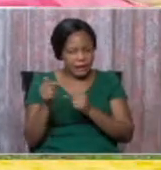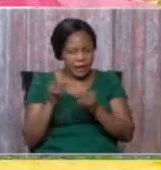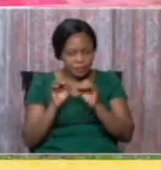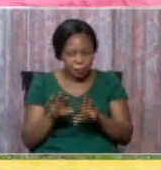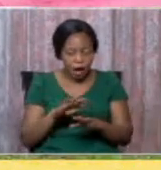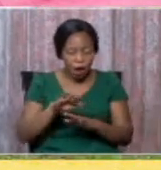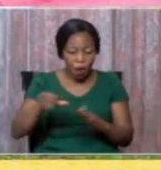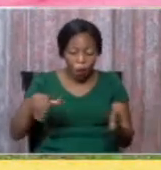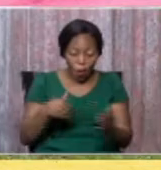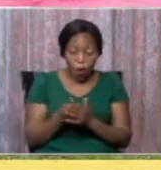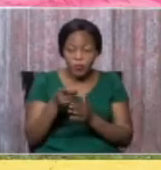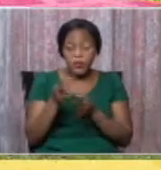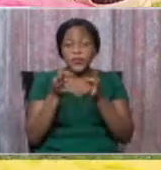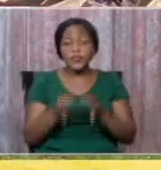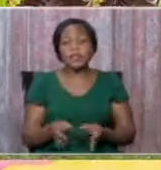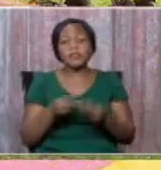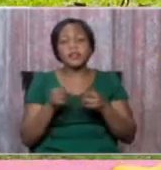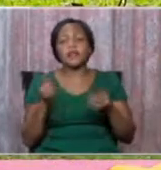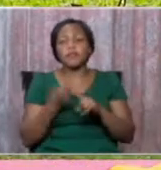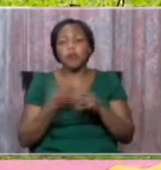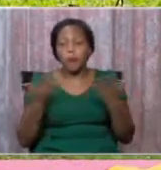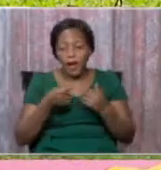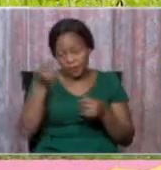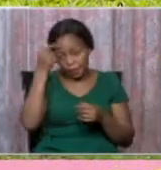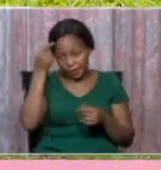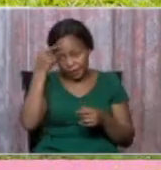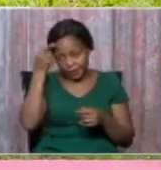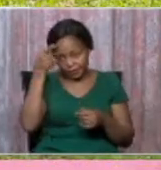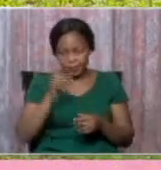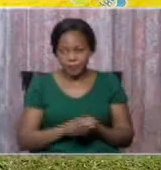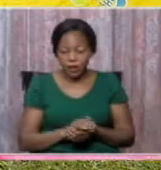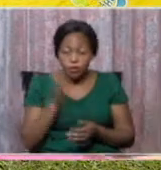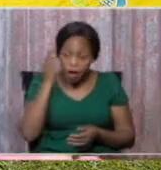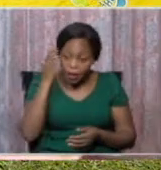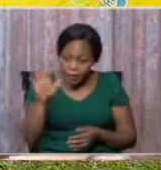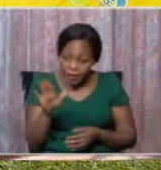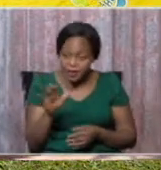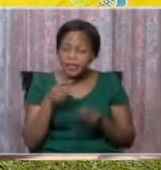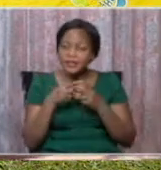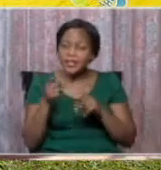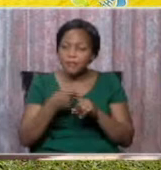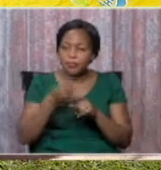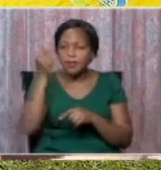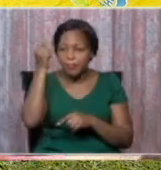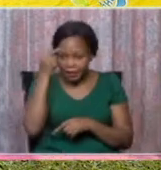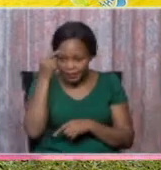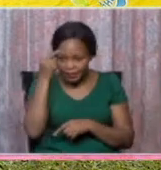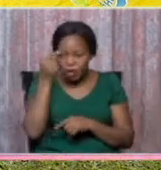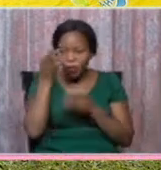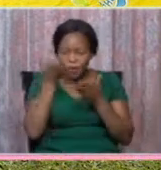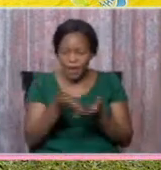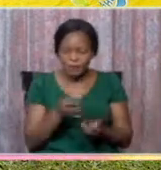the brain which start to release hormones. So there's a